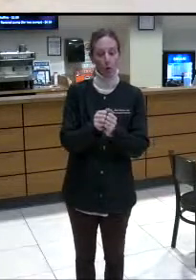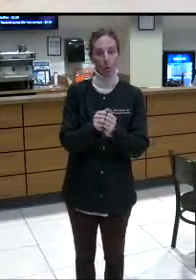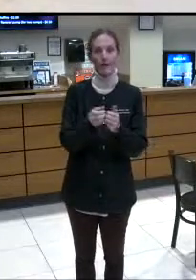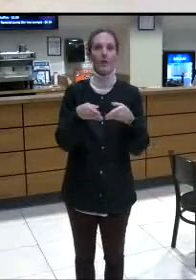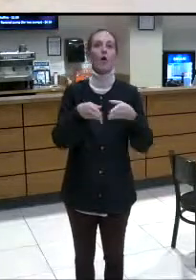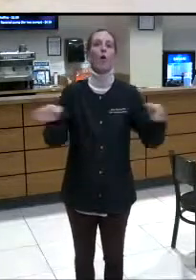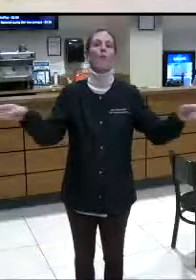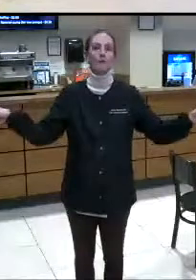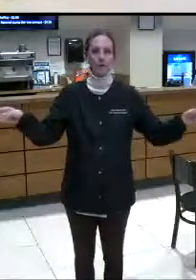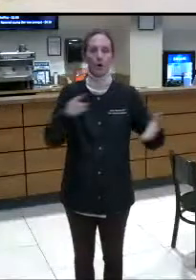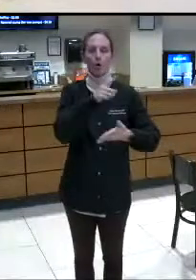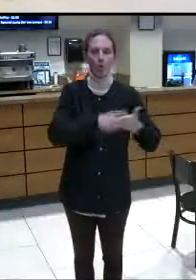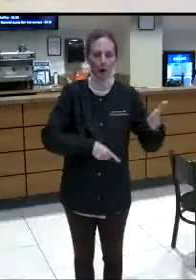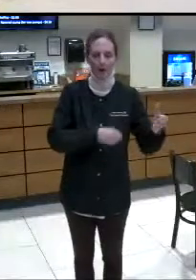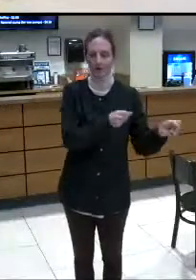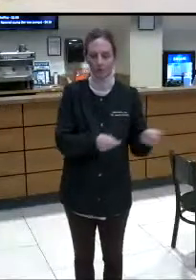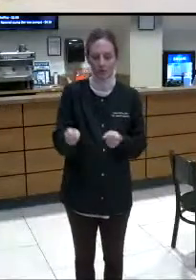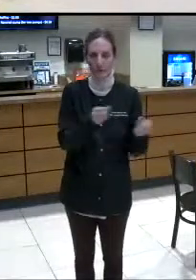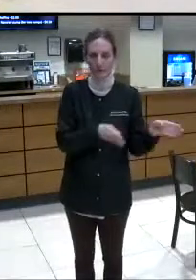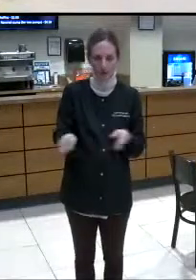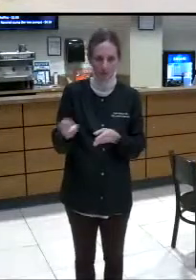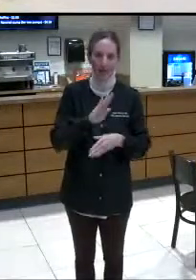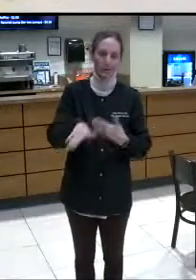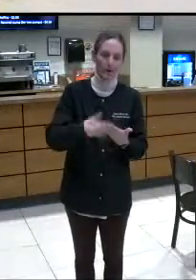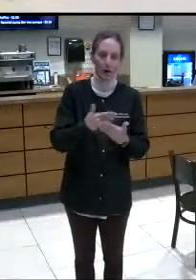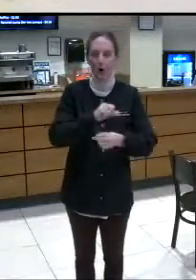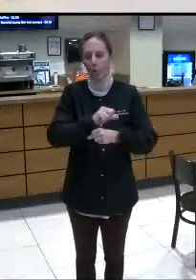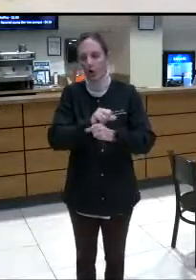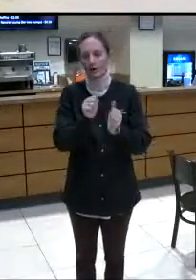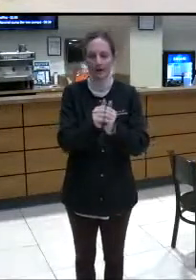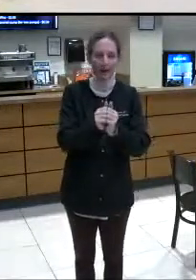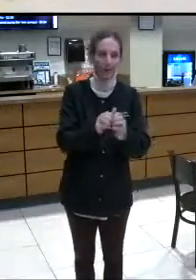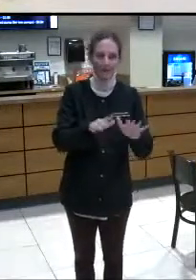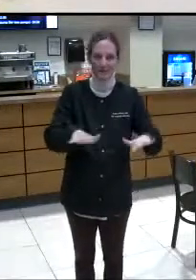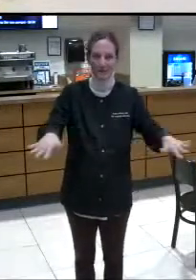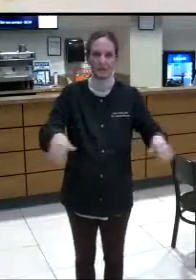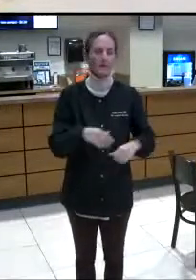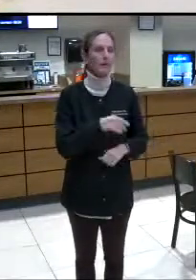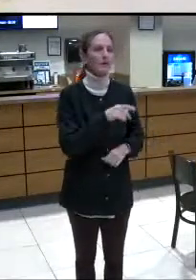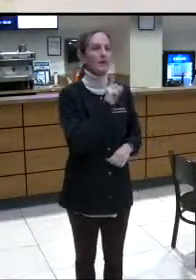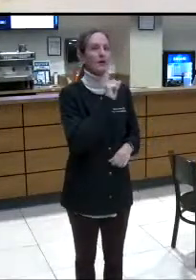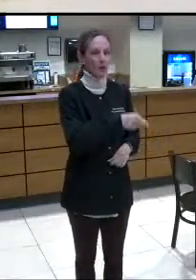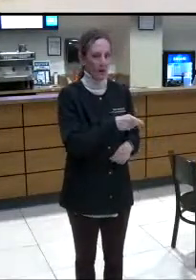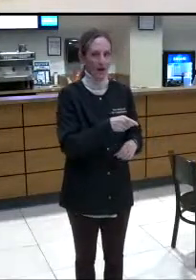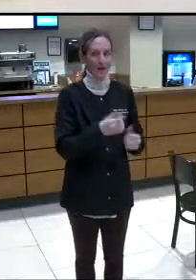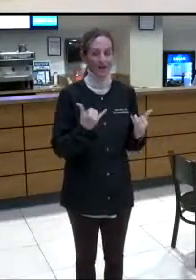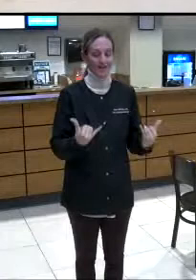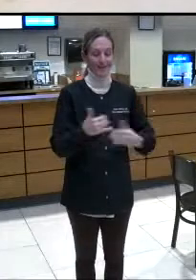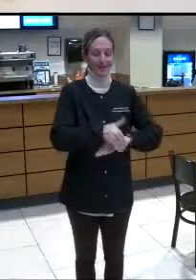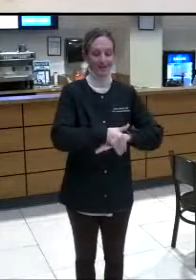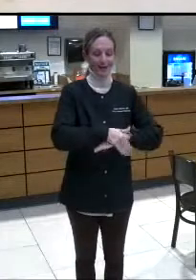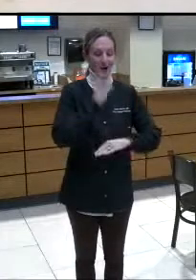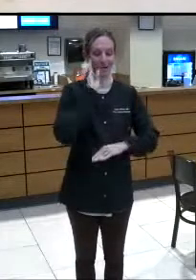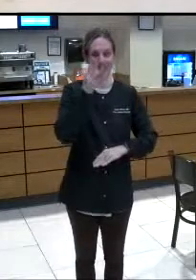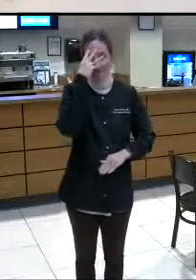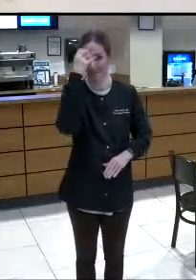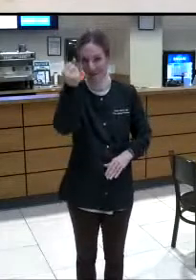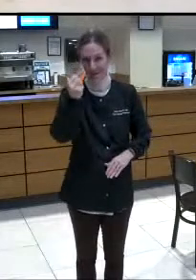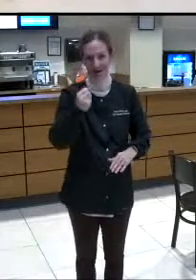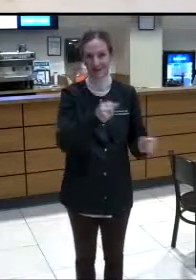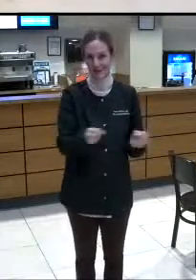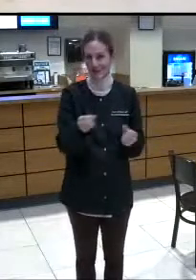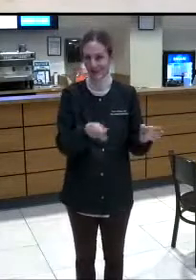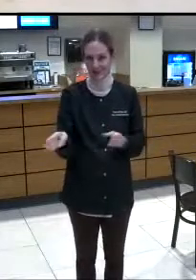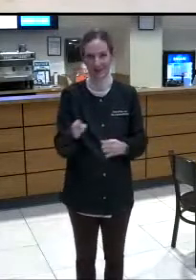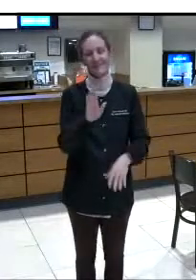strategic plan and how we all have to work together with it. That's right. Actually, tonight we're going to memorize the strategic plan. No, I'm just